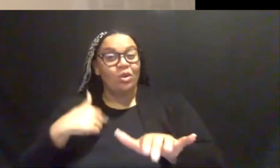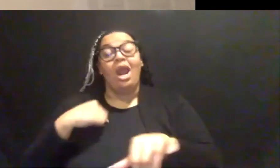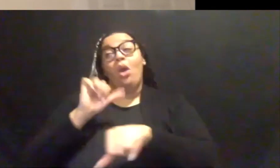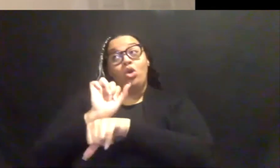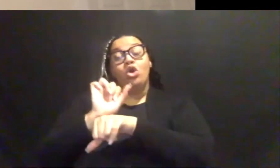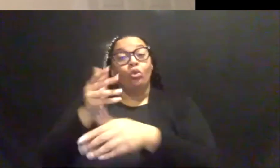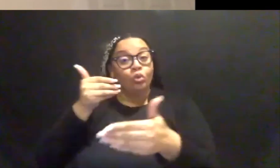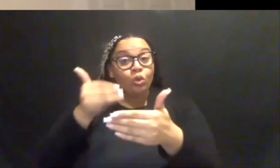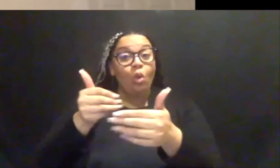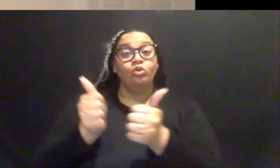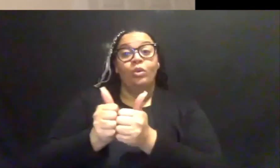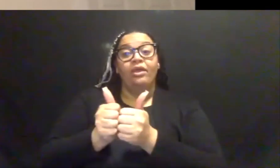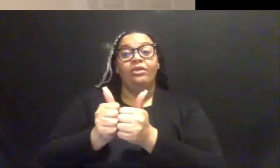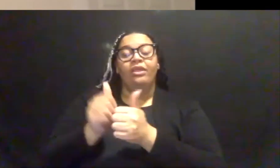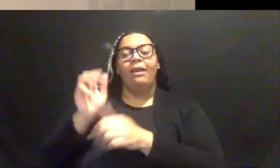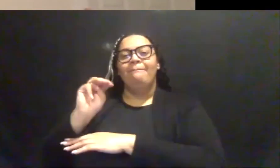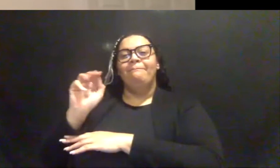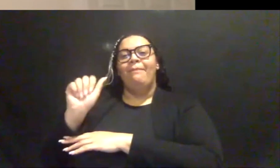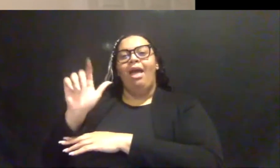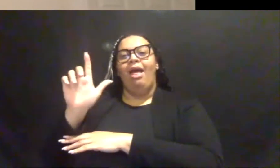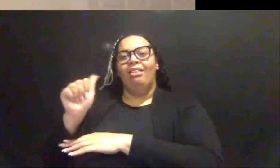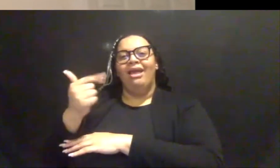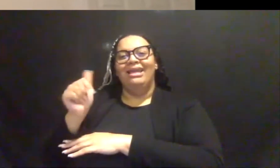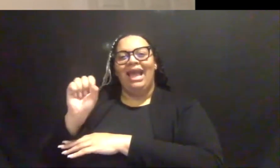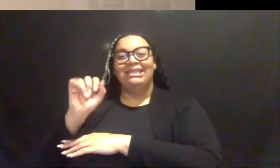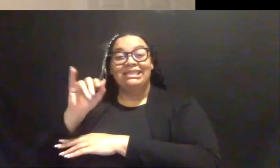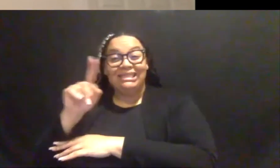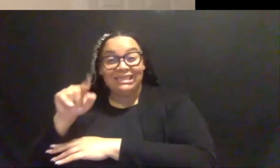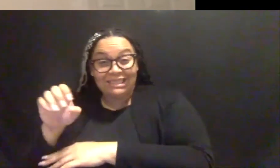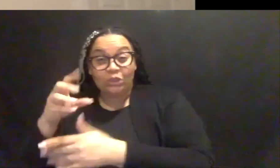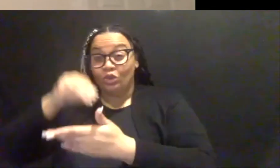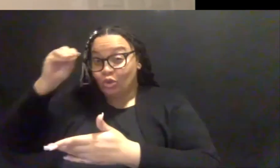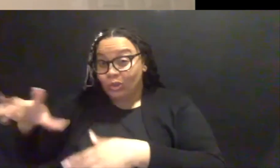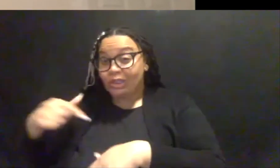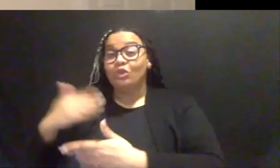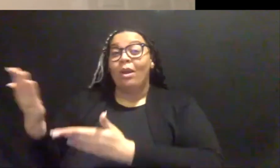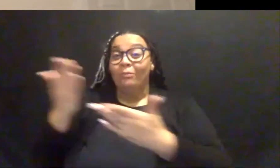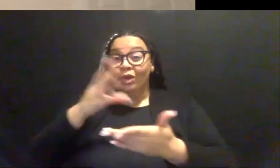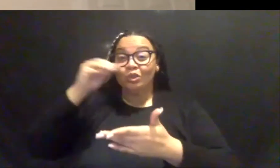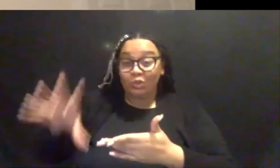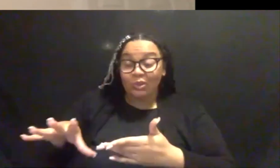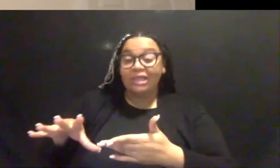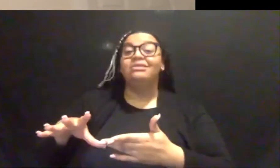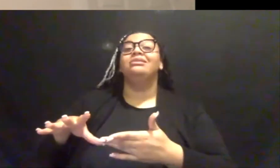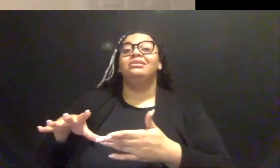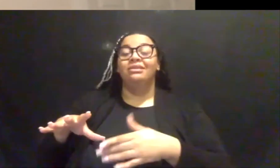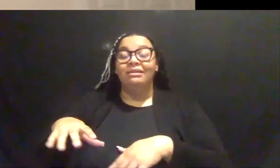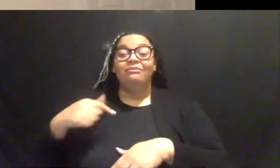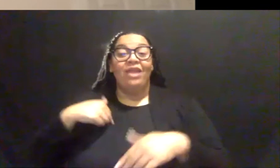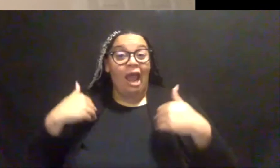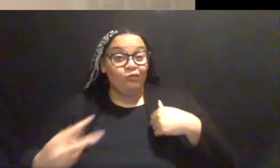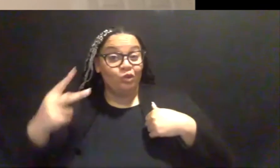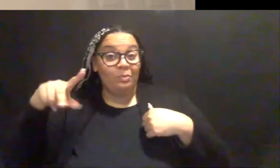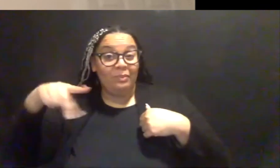with Malagasy students. So I bring students out every year. I actually have a Malagasy student, two PhD